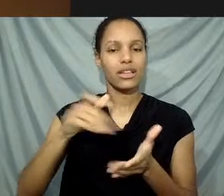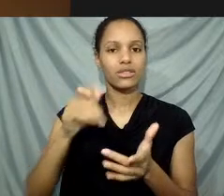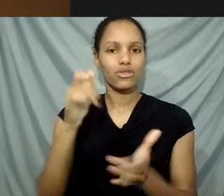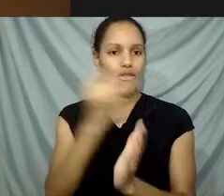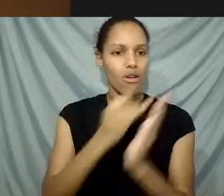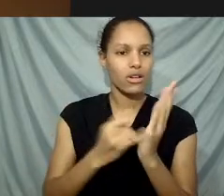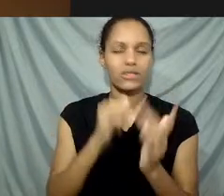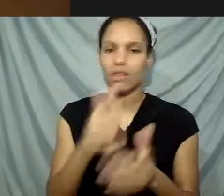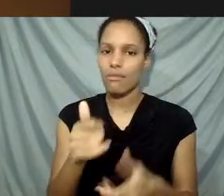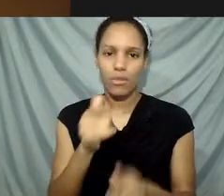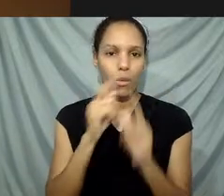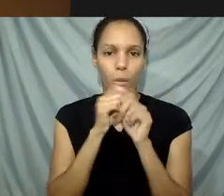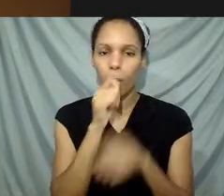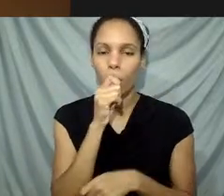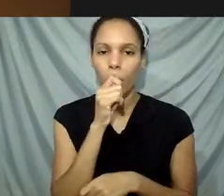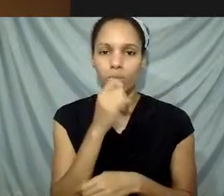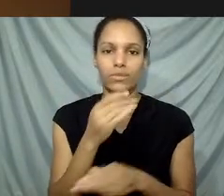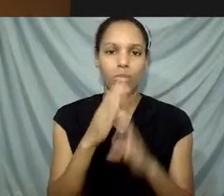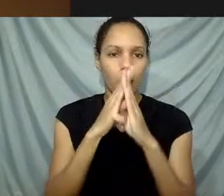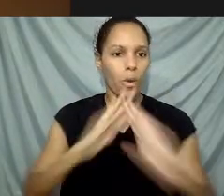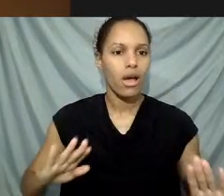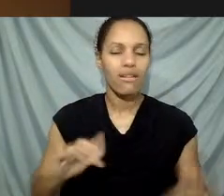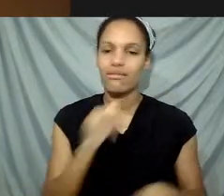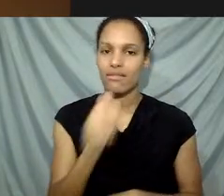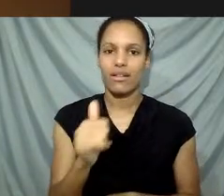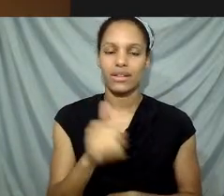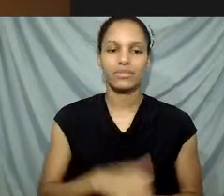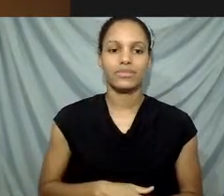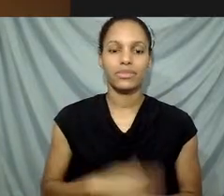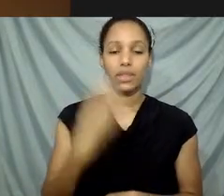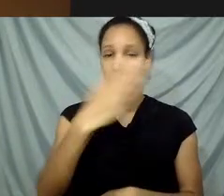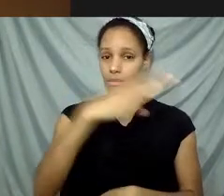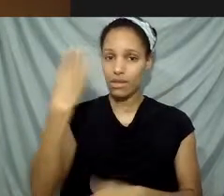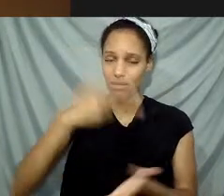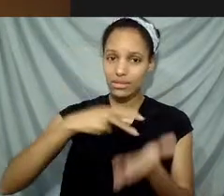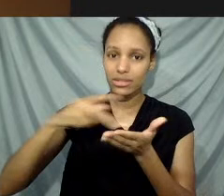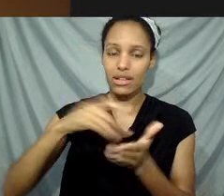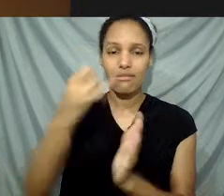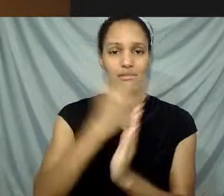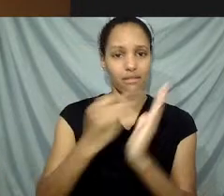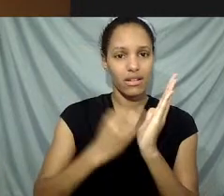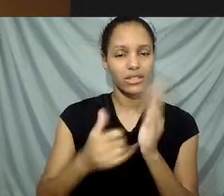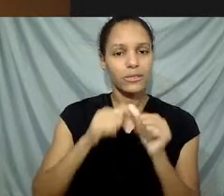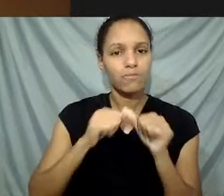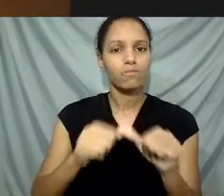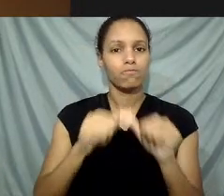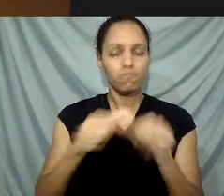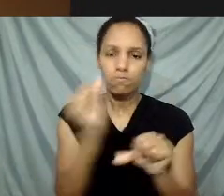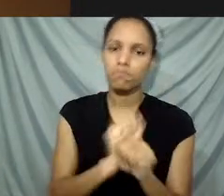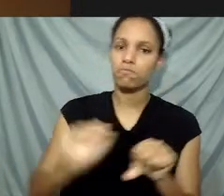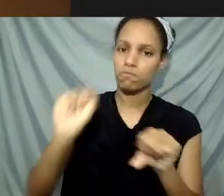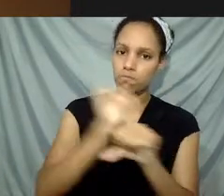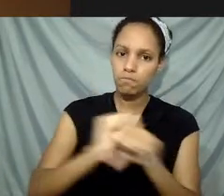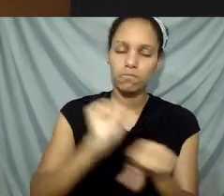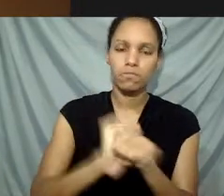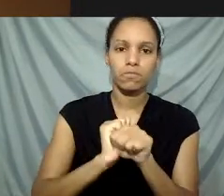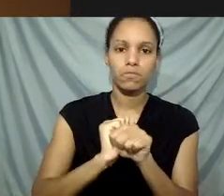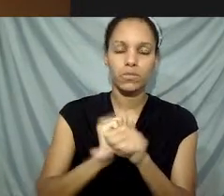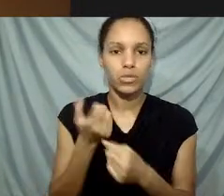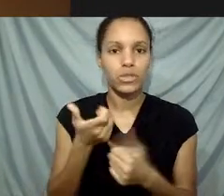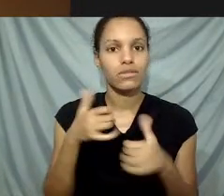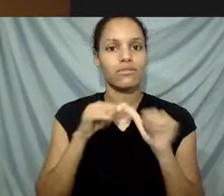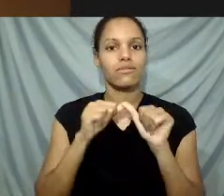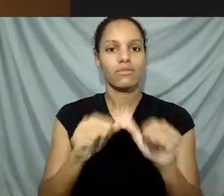work. Black dance artists continue to make work. To stay involved, we hold these